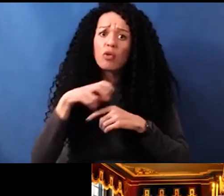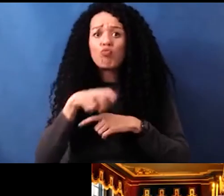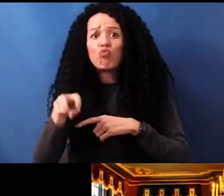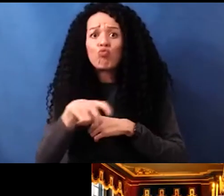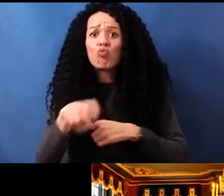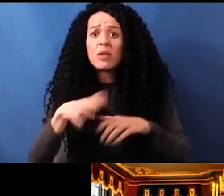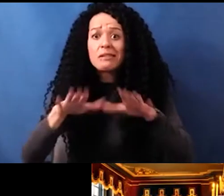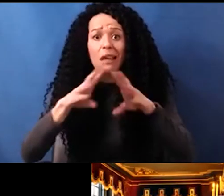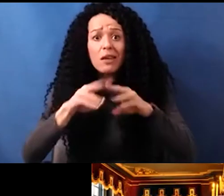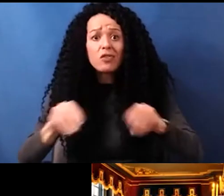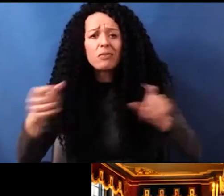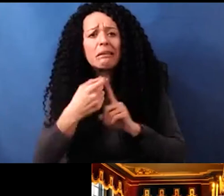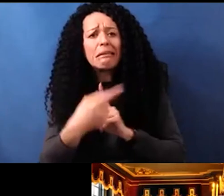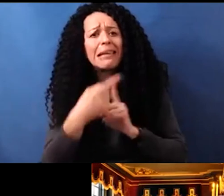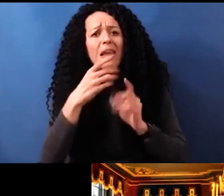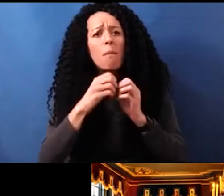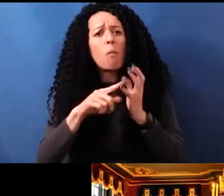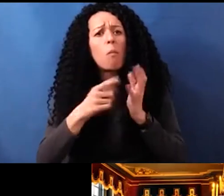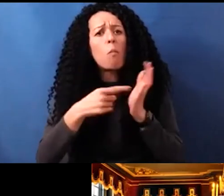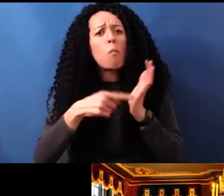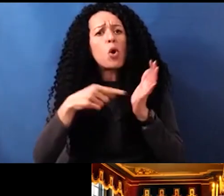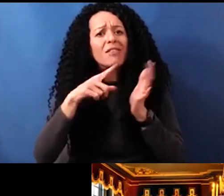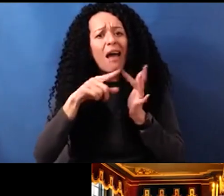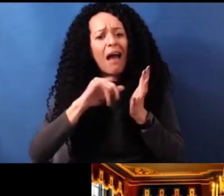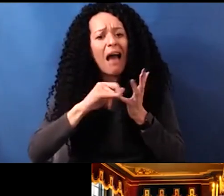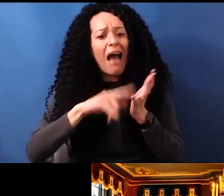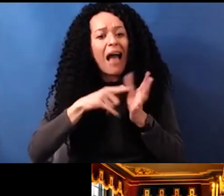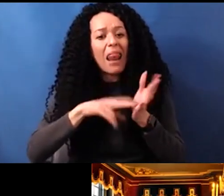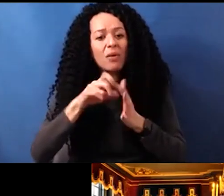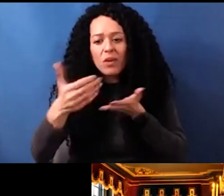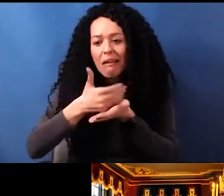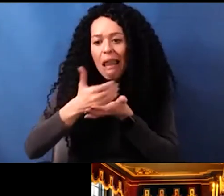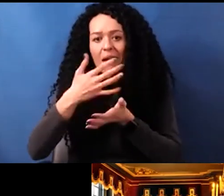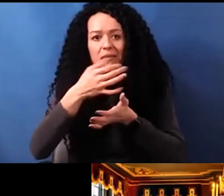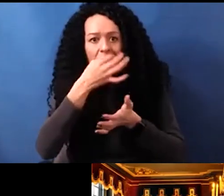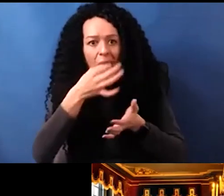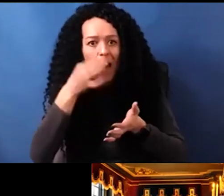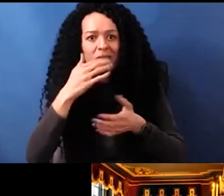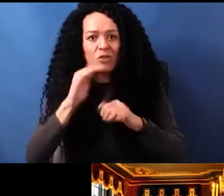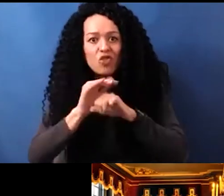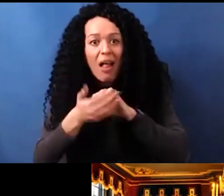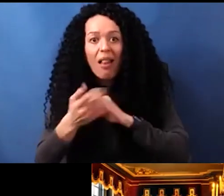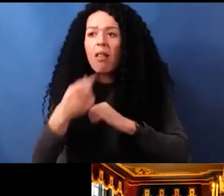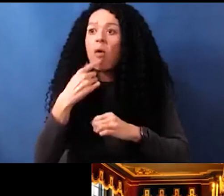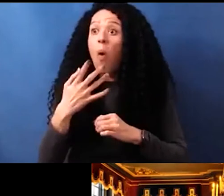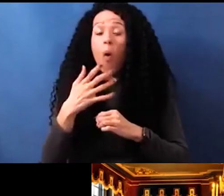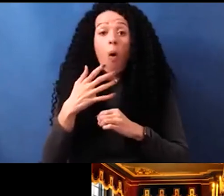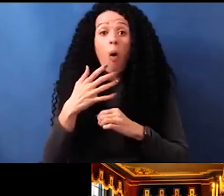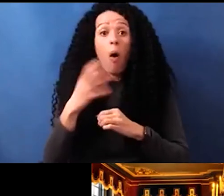on the links of Burnt Island, collecting shells and flowers, or spent the clear, cold nights at her